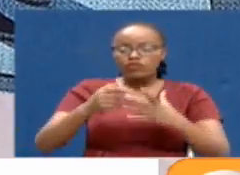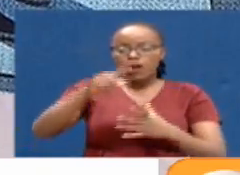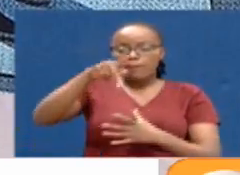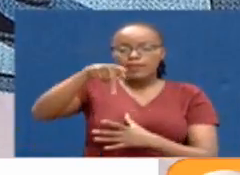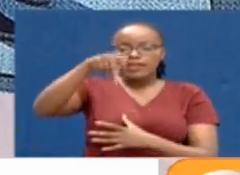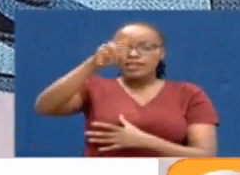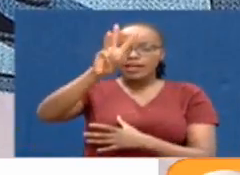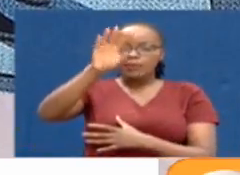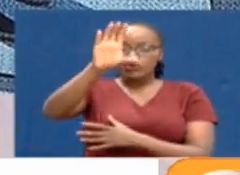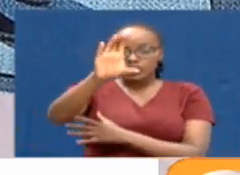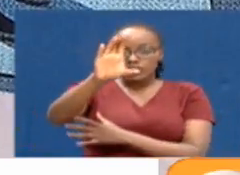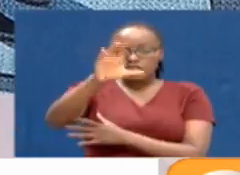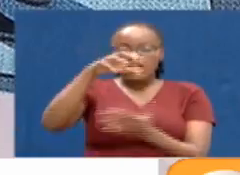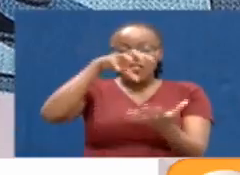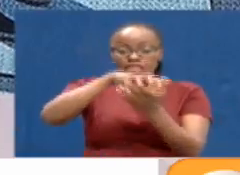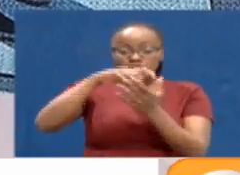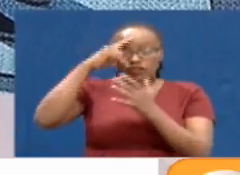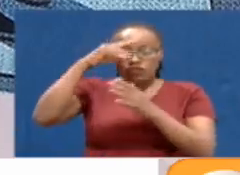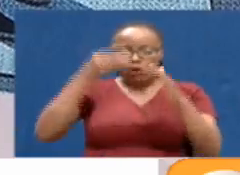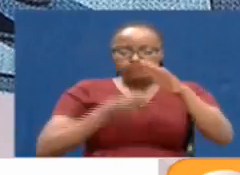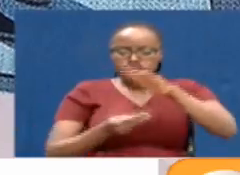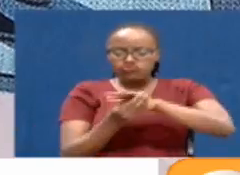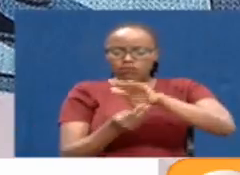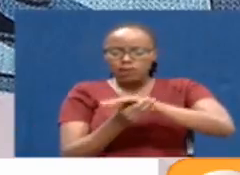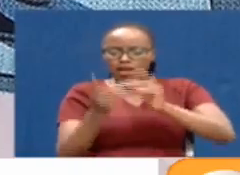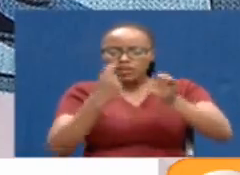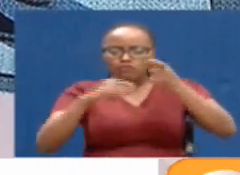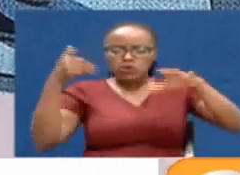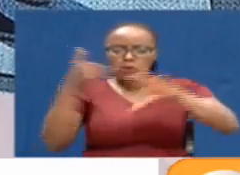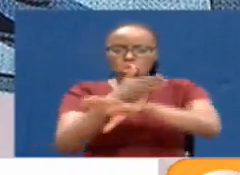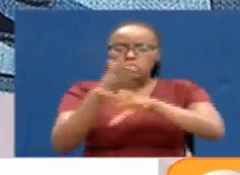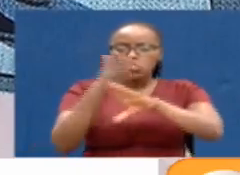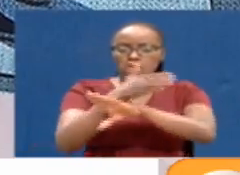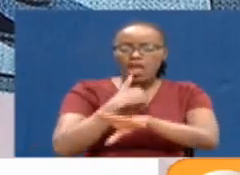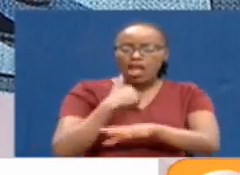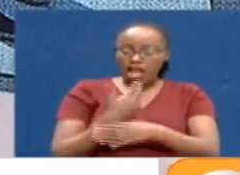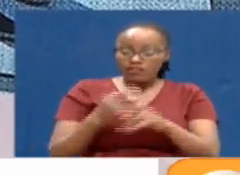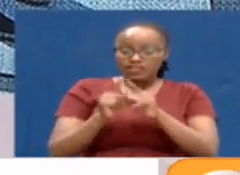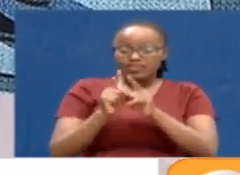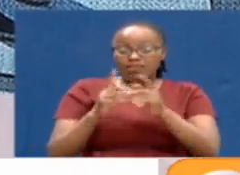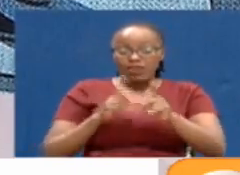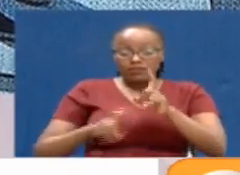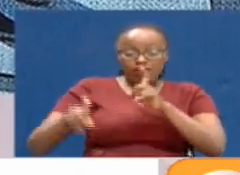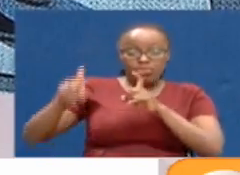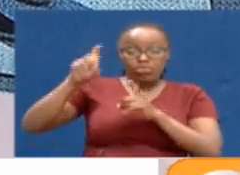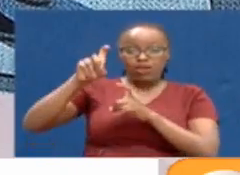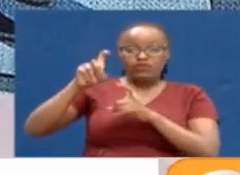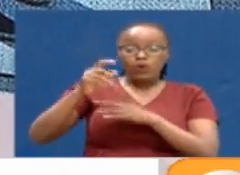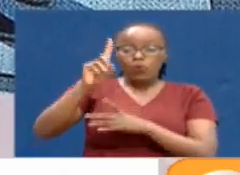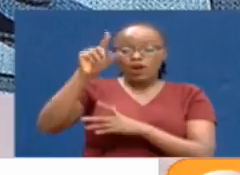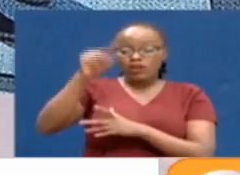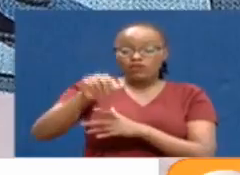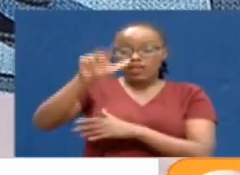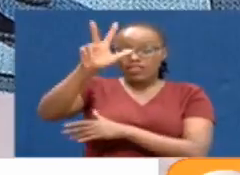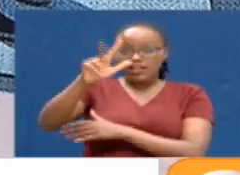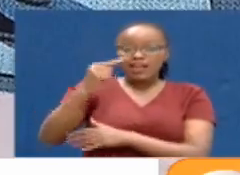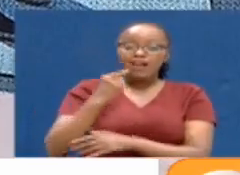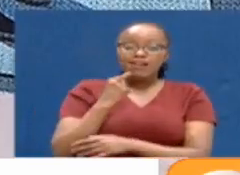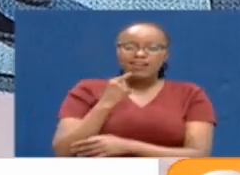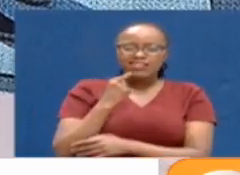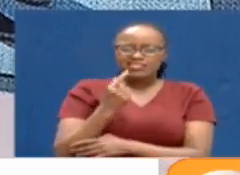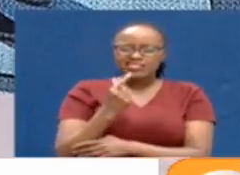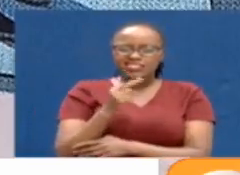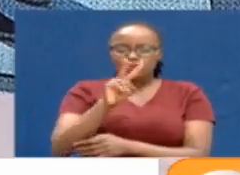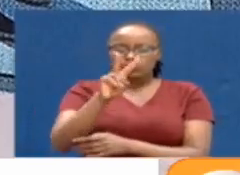firm PWC, cases of bribery and procurement fraud have gone up significantly, with at least one third of the 102